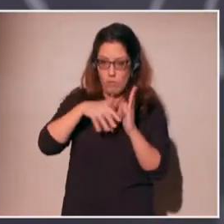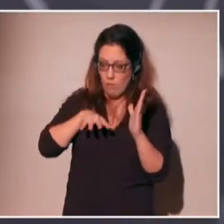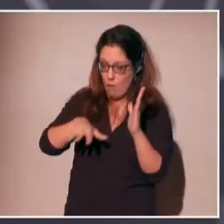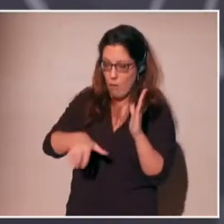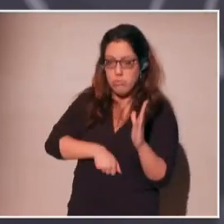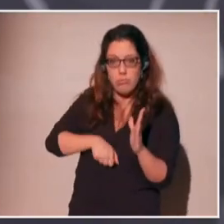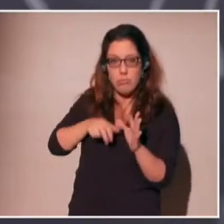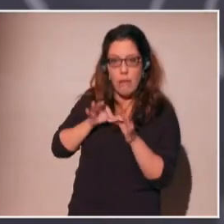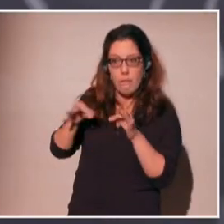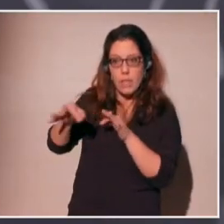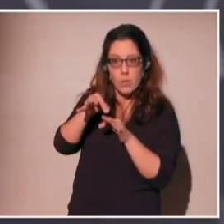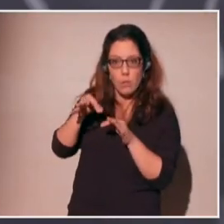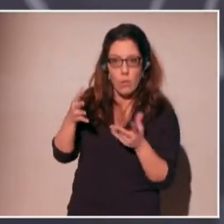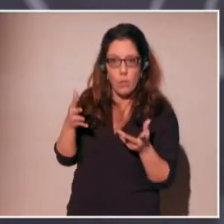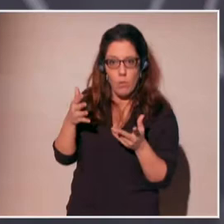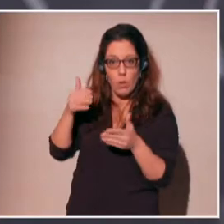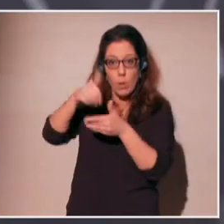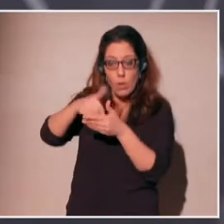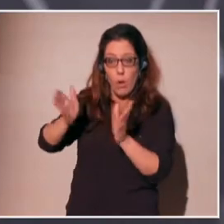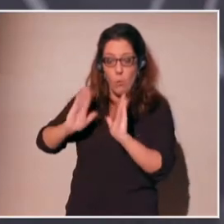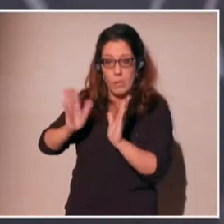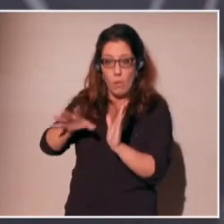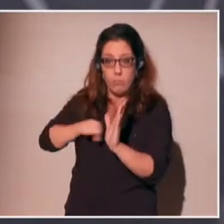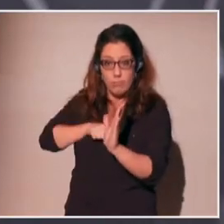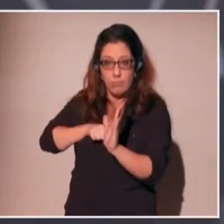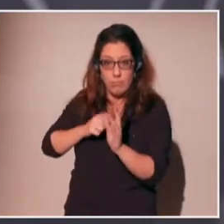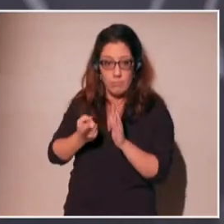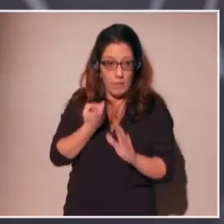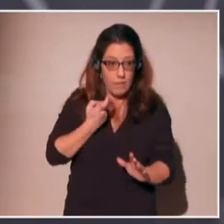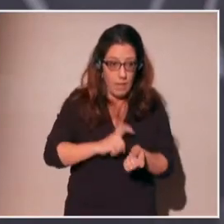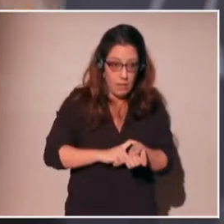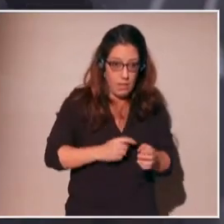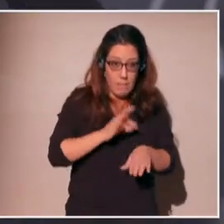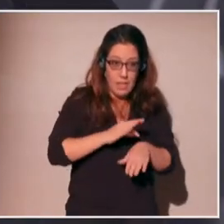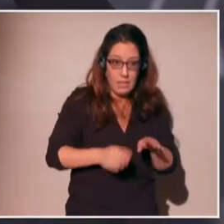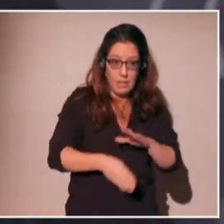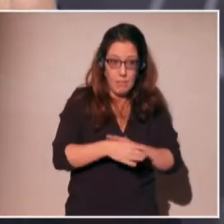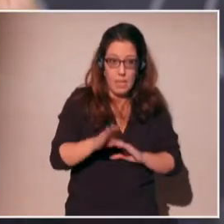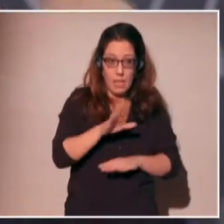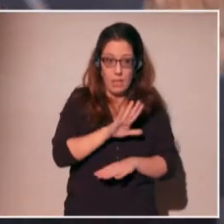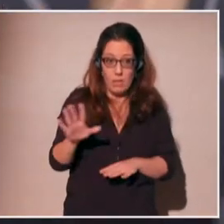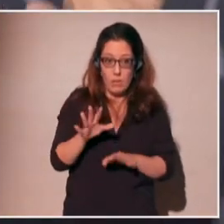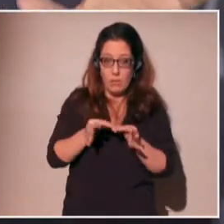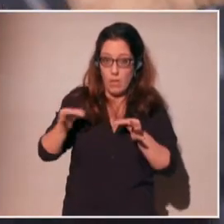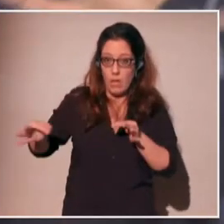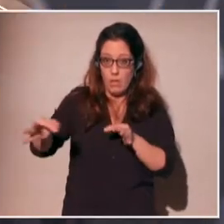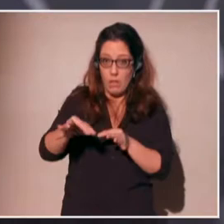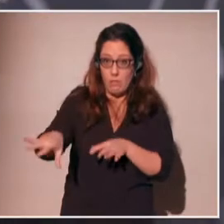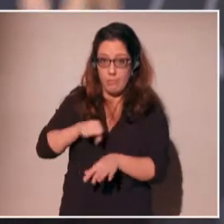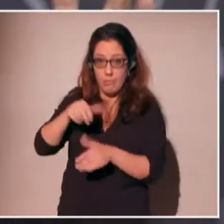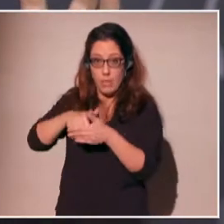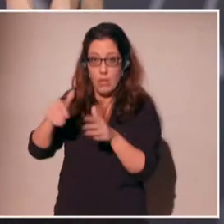to track hand hygiene practice. To this day, there's no good technology. So we start using sensors that